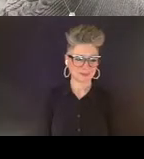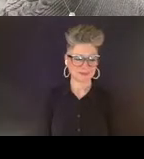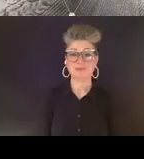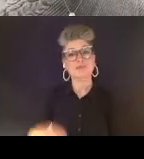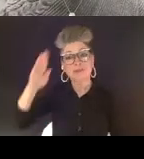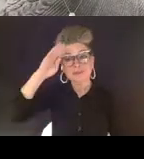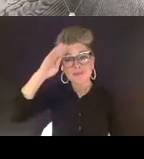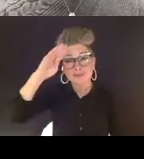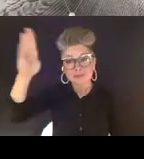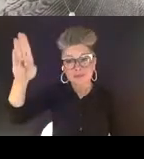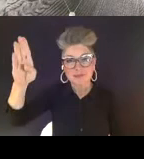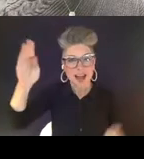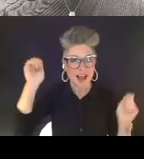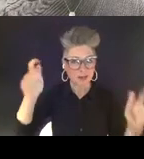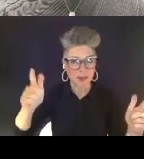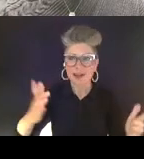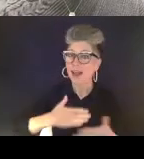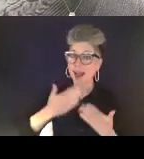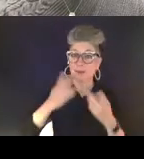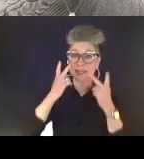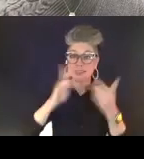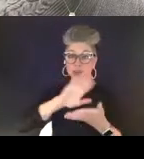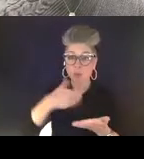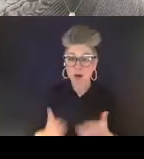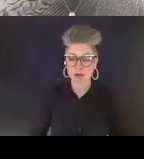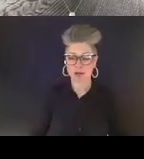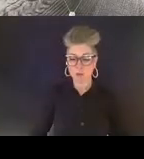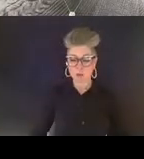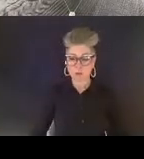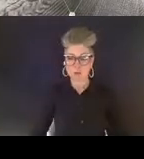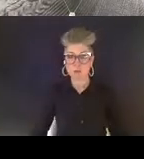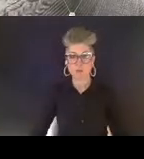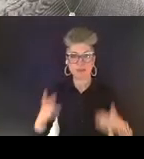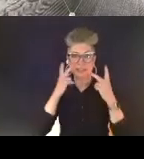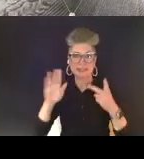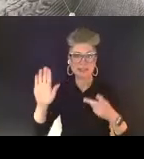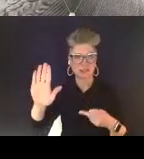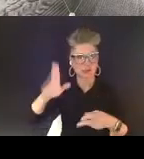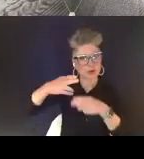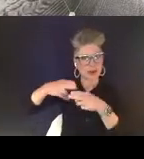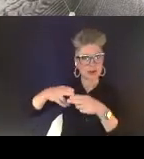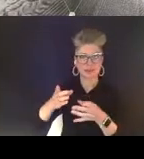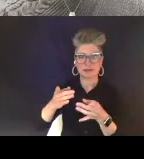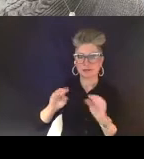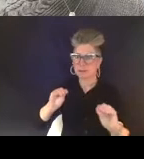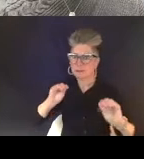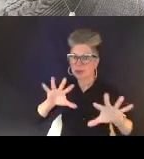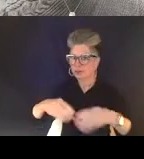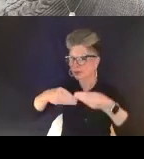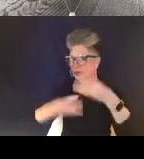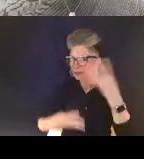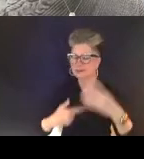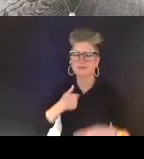Hi, everybody. We are happy to see you all or to see your names in the magical list. I am Michael Munson, for those of you